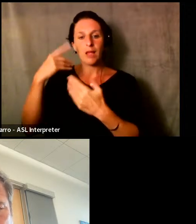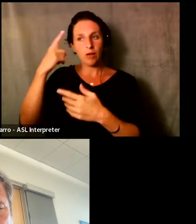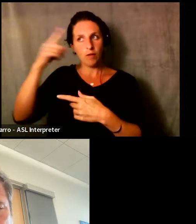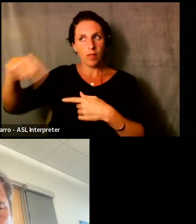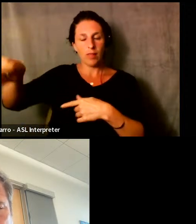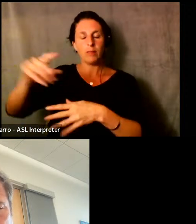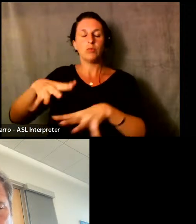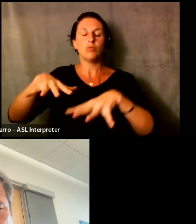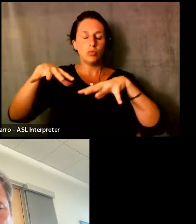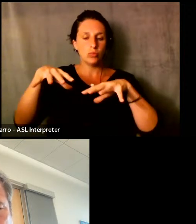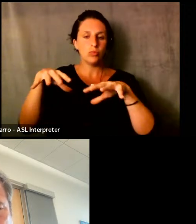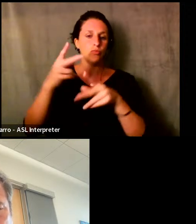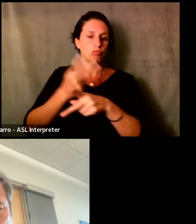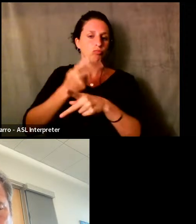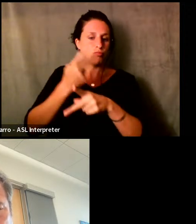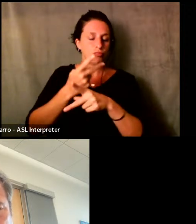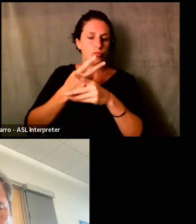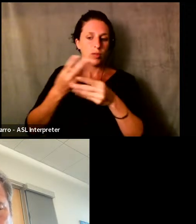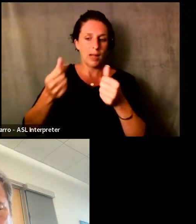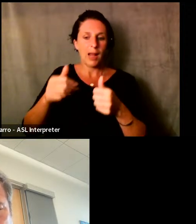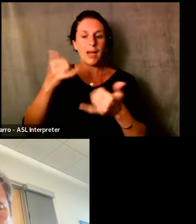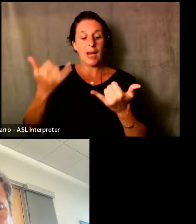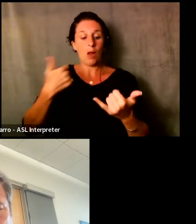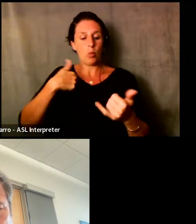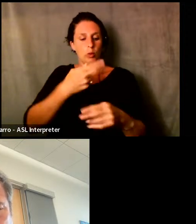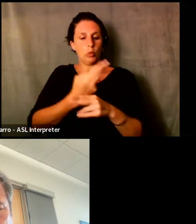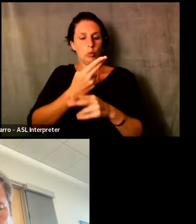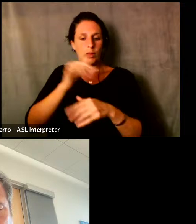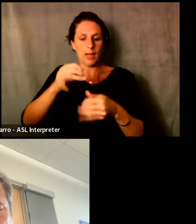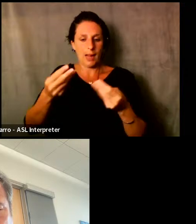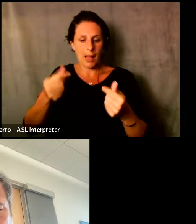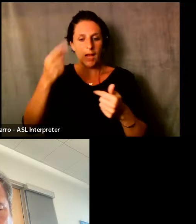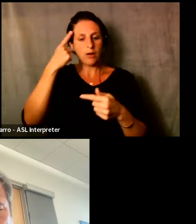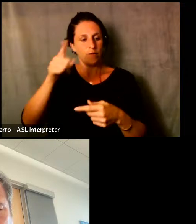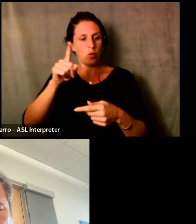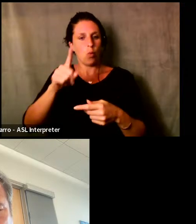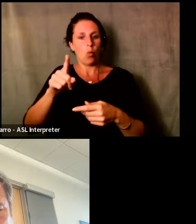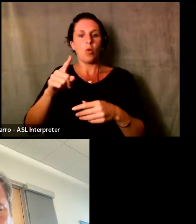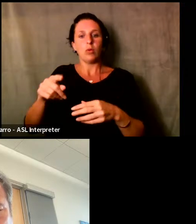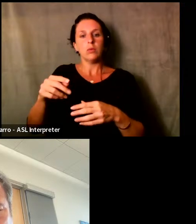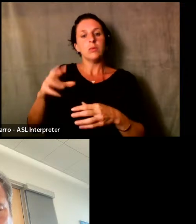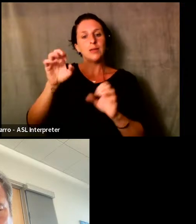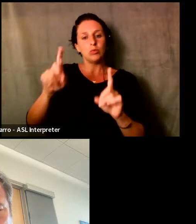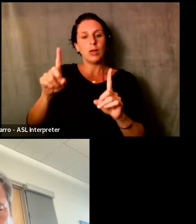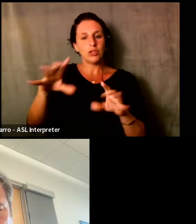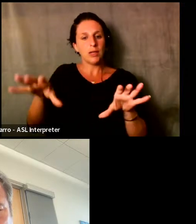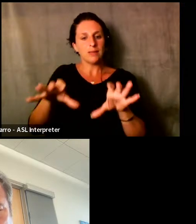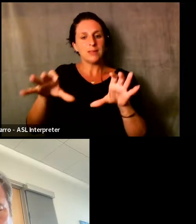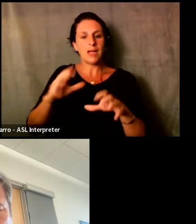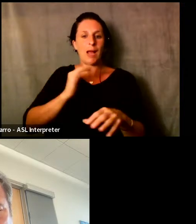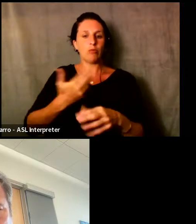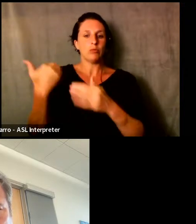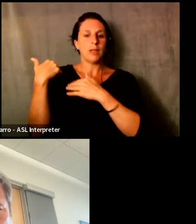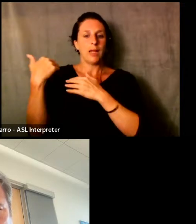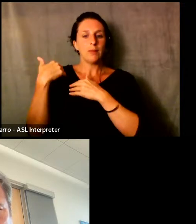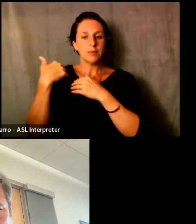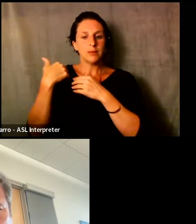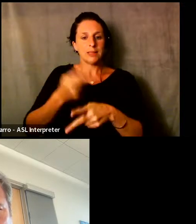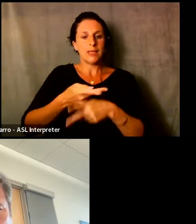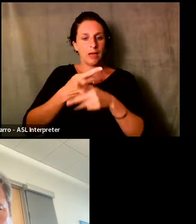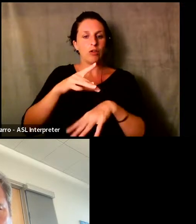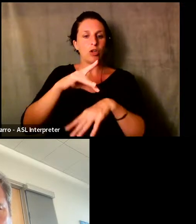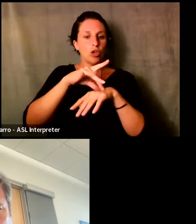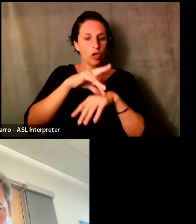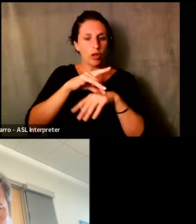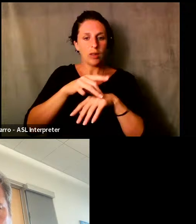land we use now for education and activities. Our responsibility of caring for the earth is unique and personal to each